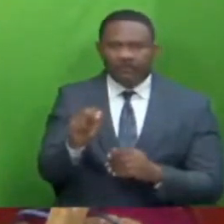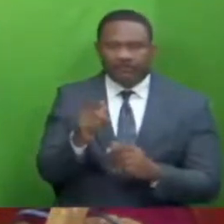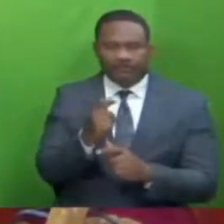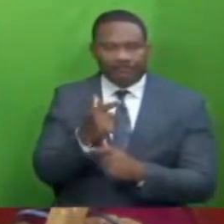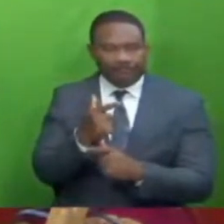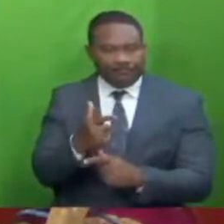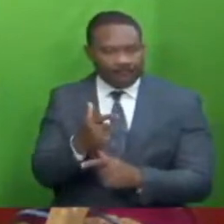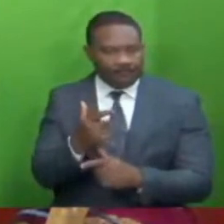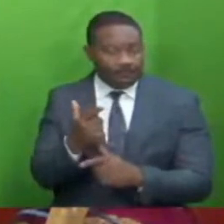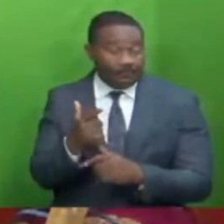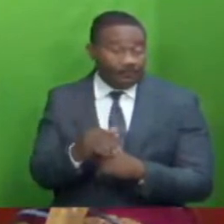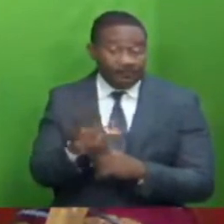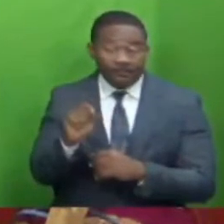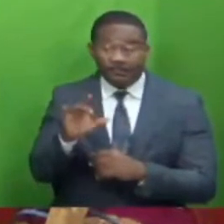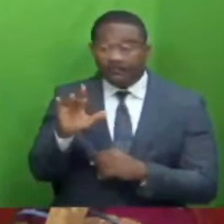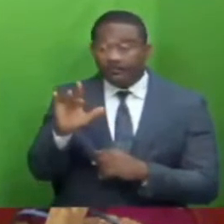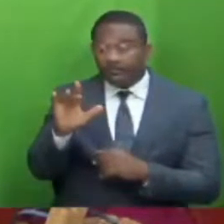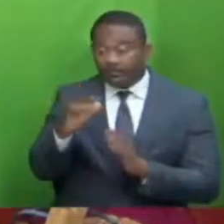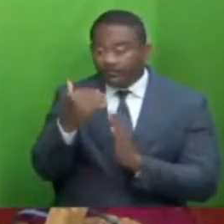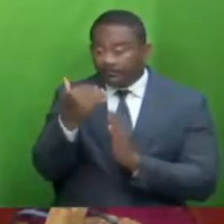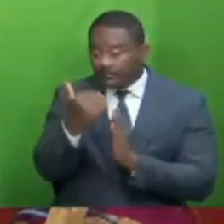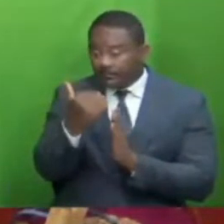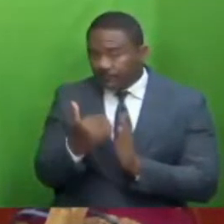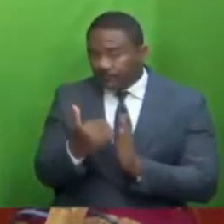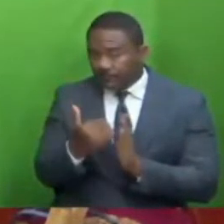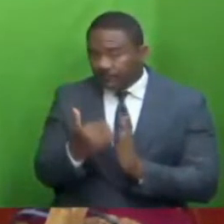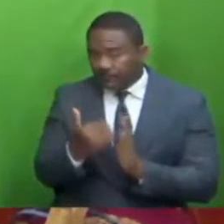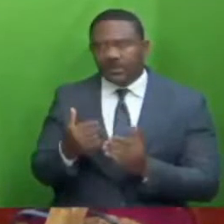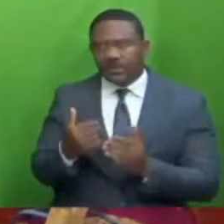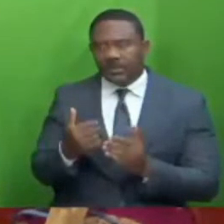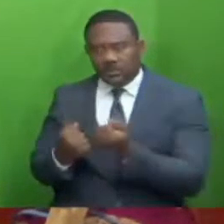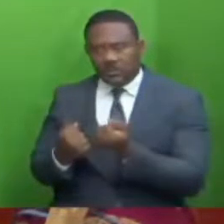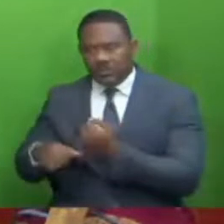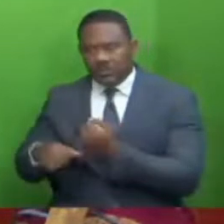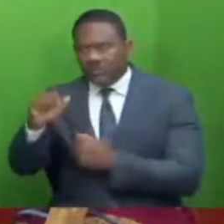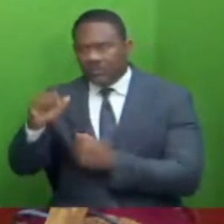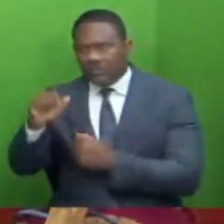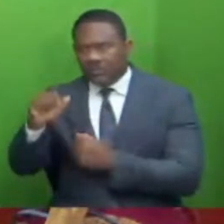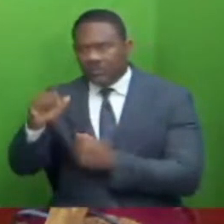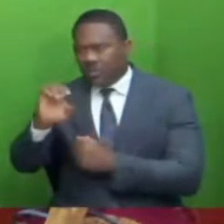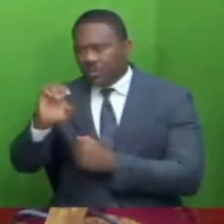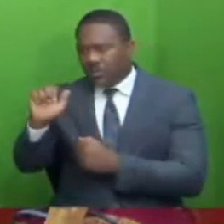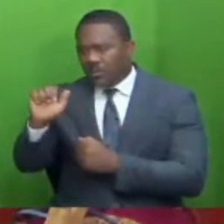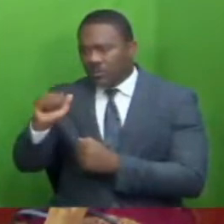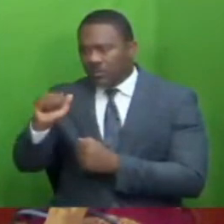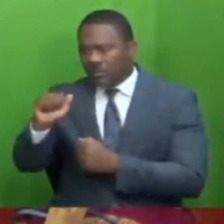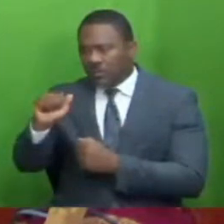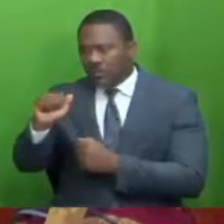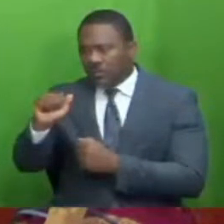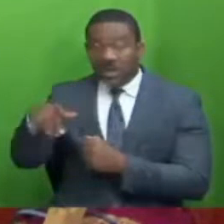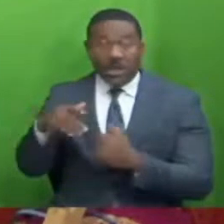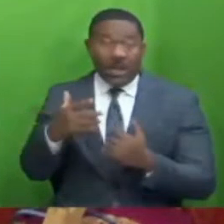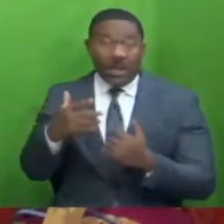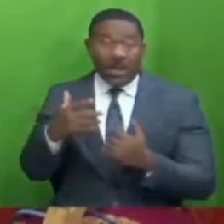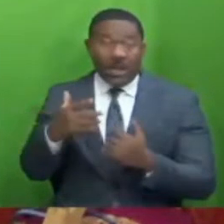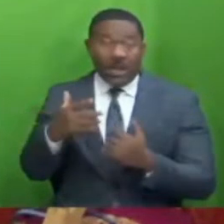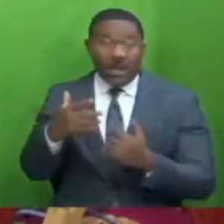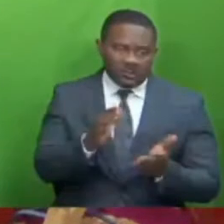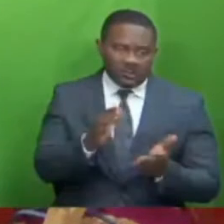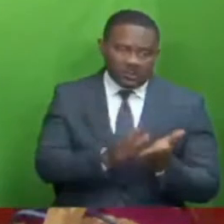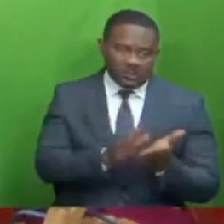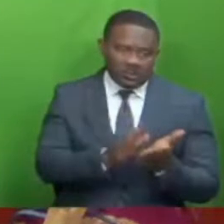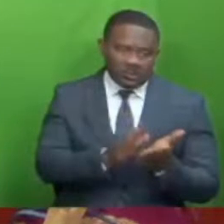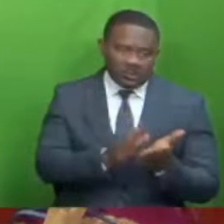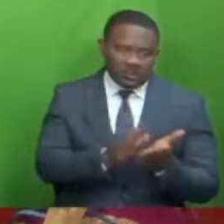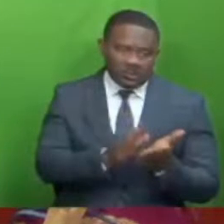example, doubled the benefits under the LEAP program as well as boosted the allocations to the School Feeding Program.